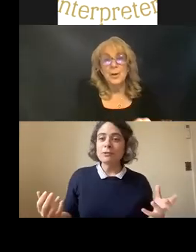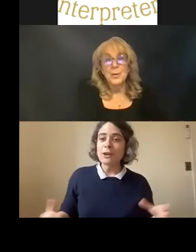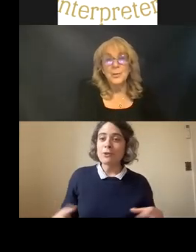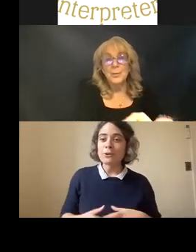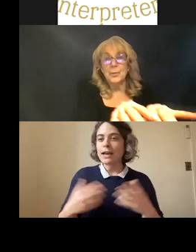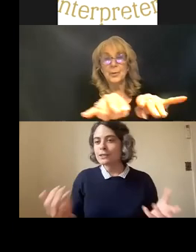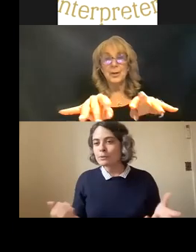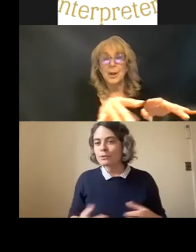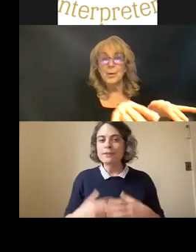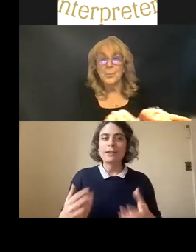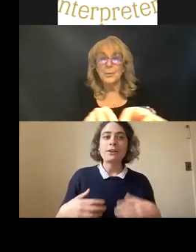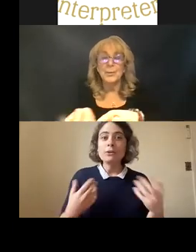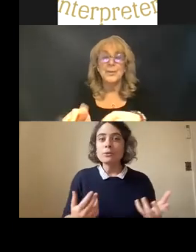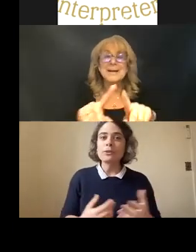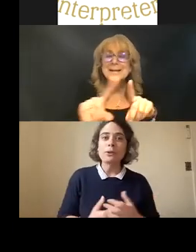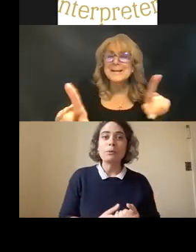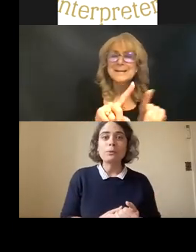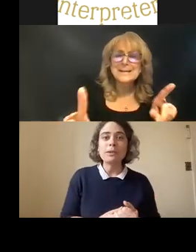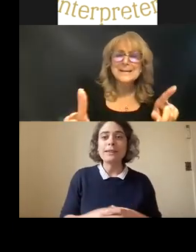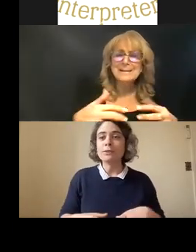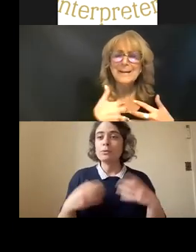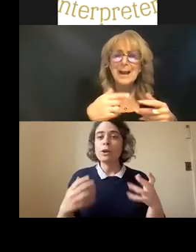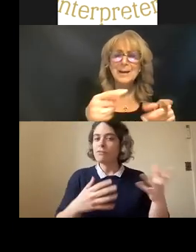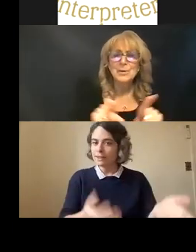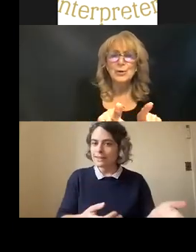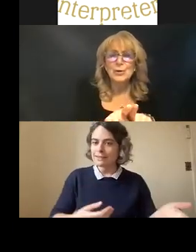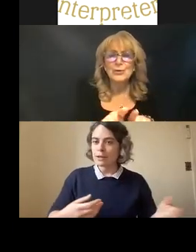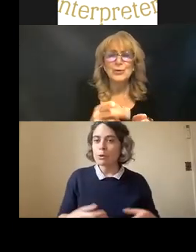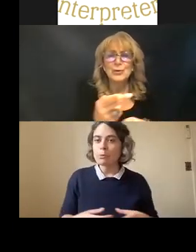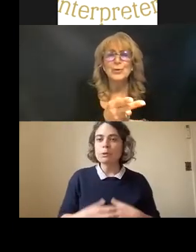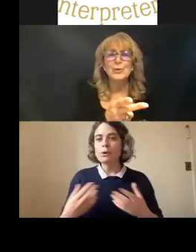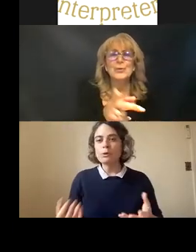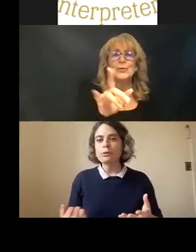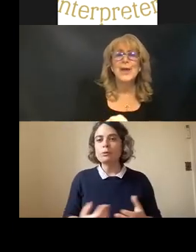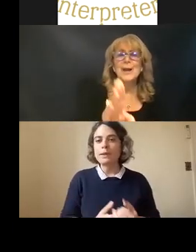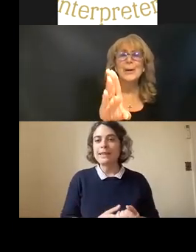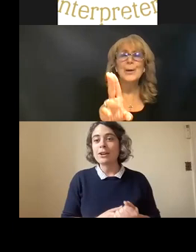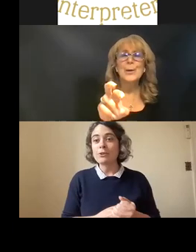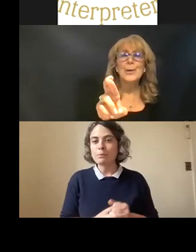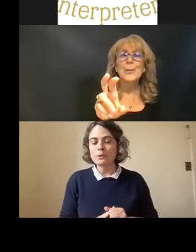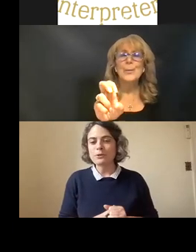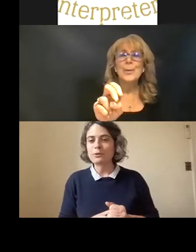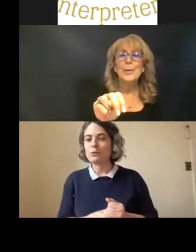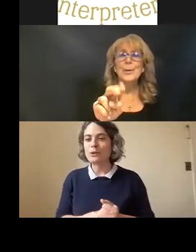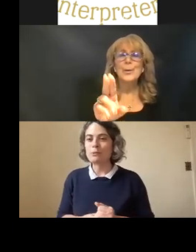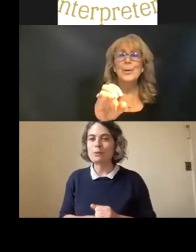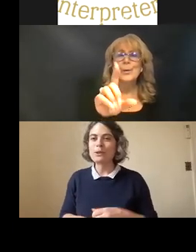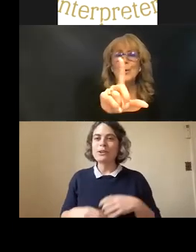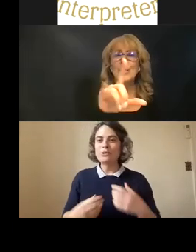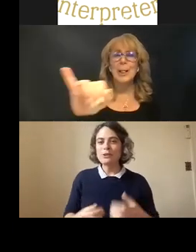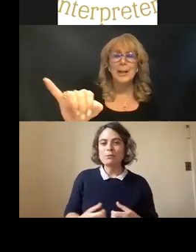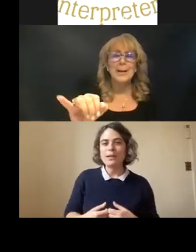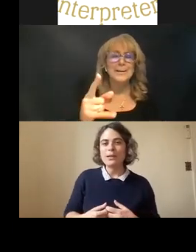are different other animals that use Bernoulli to ventilate their homes, but also to play sports. So for